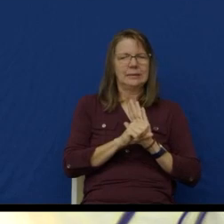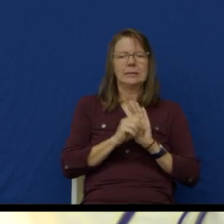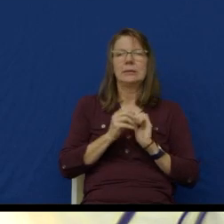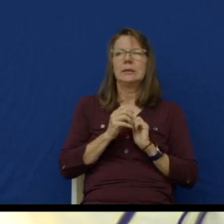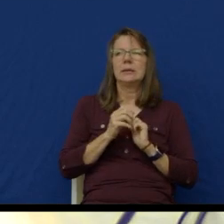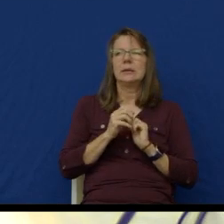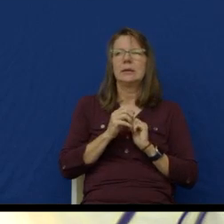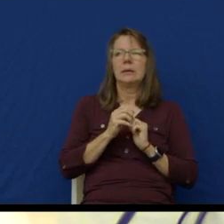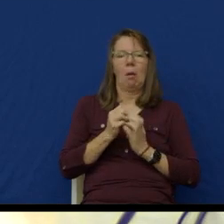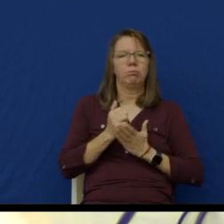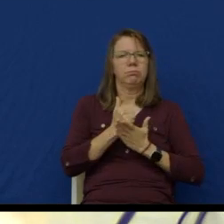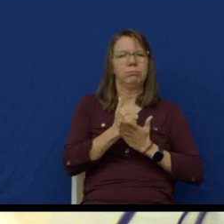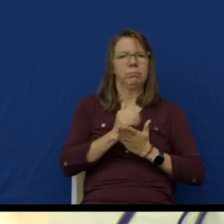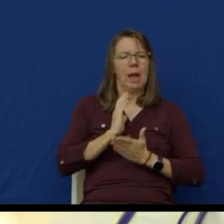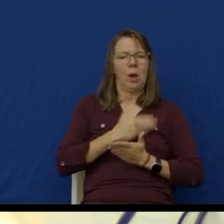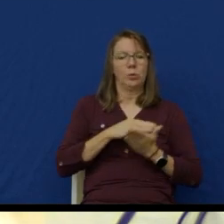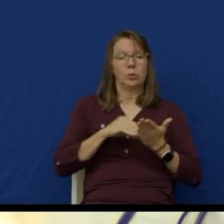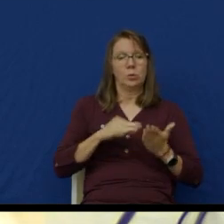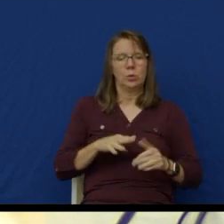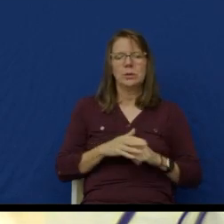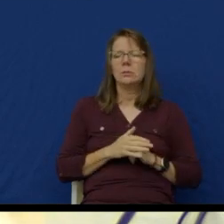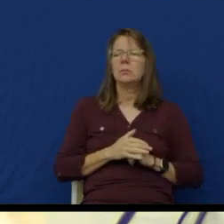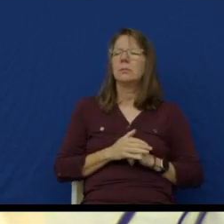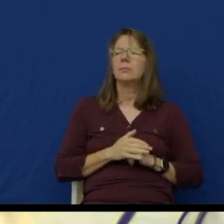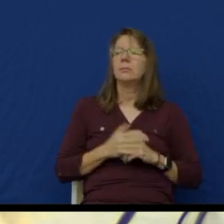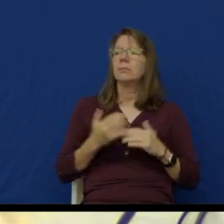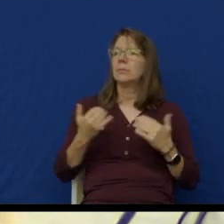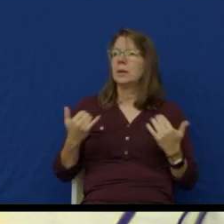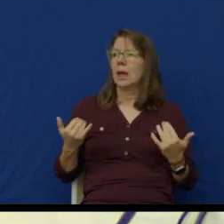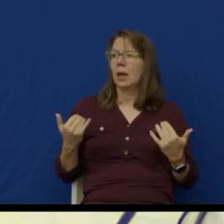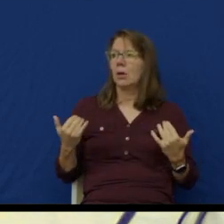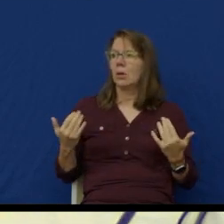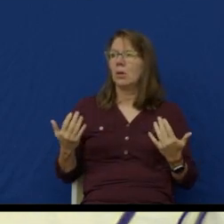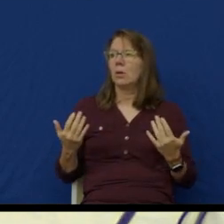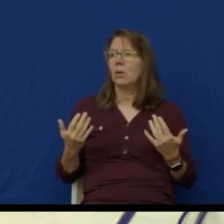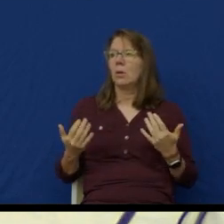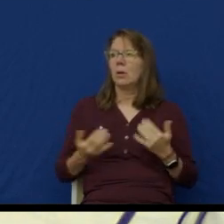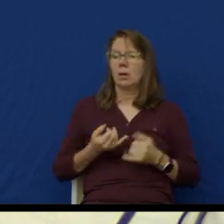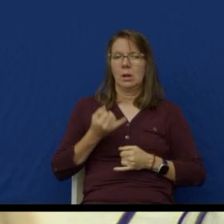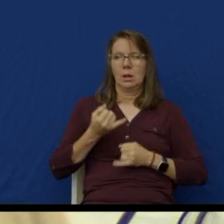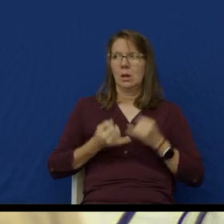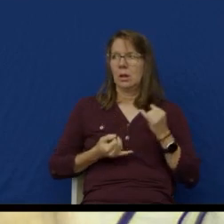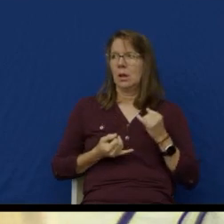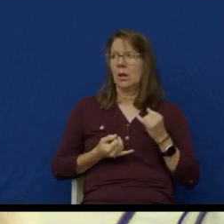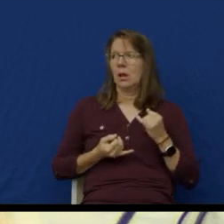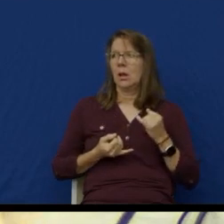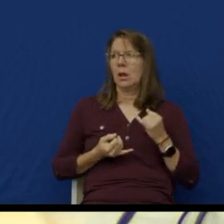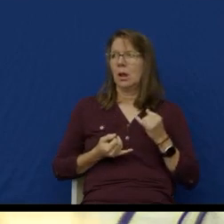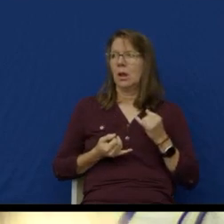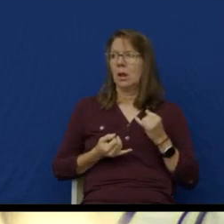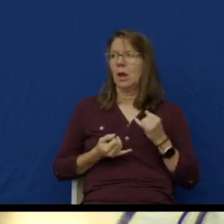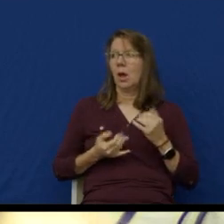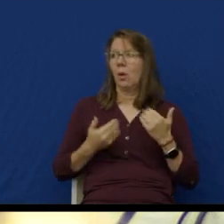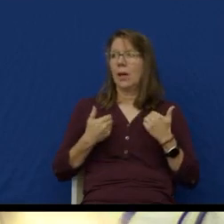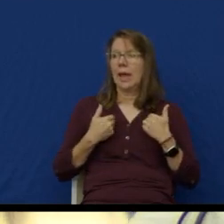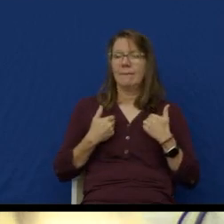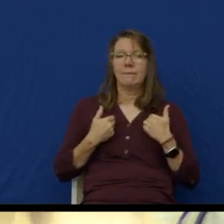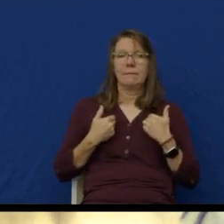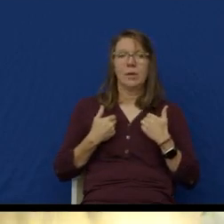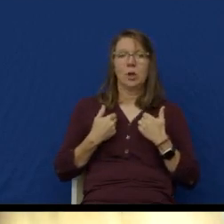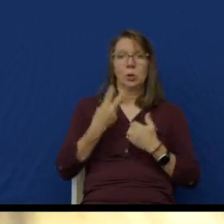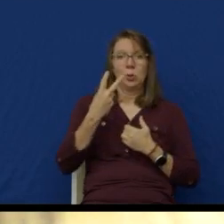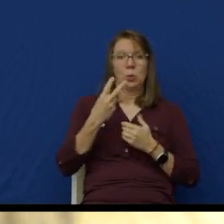And now I'd like to, just to round things out, we've been made a gift of 2 important